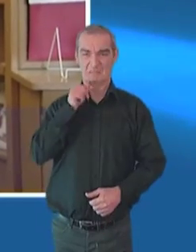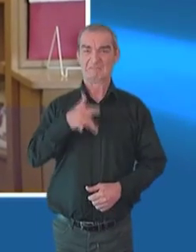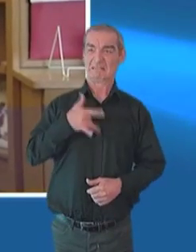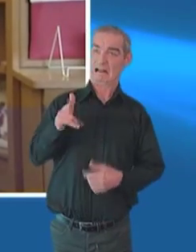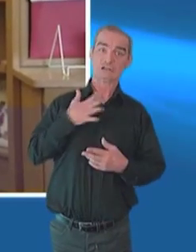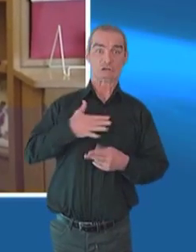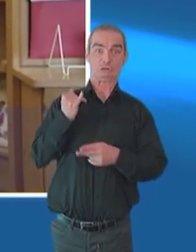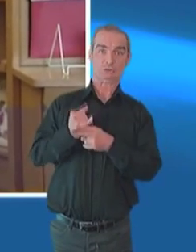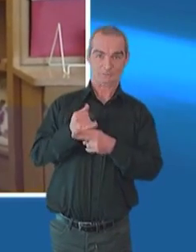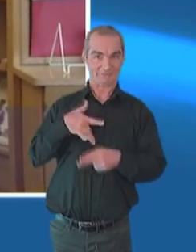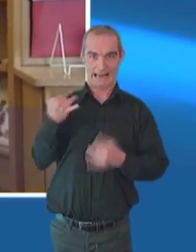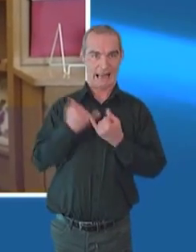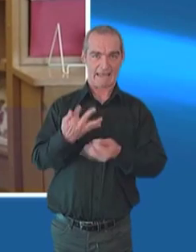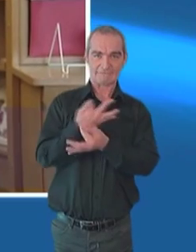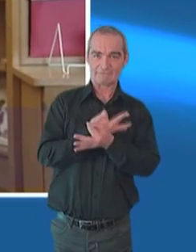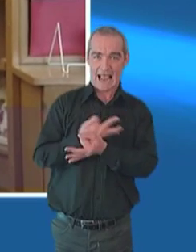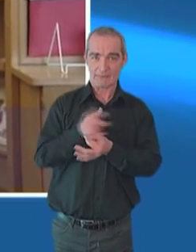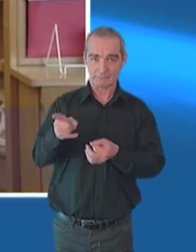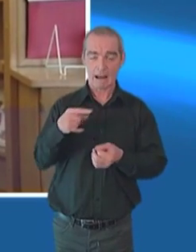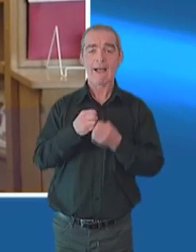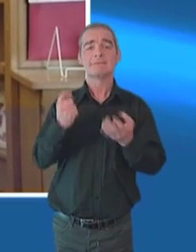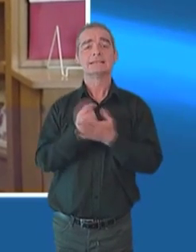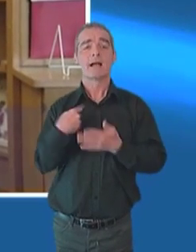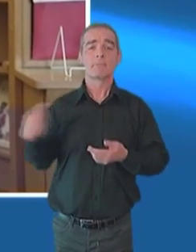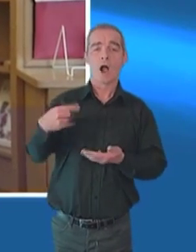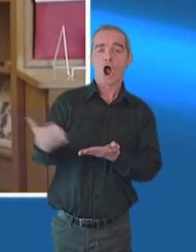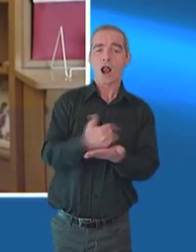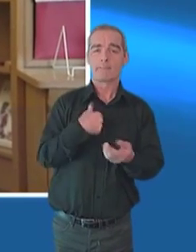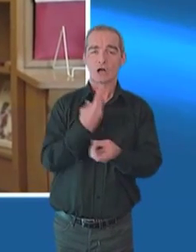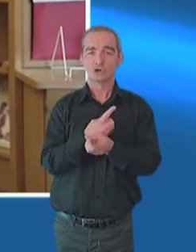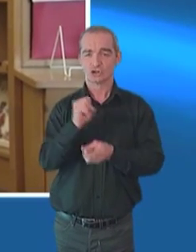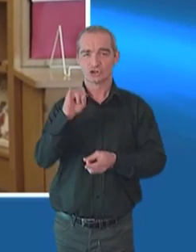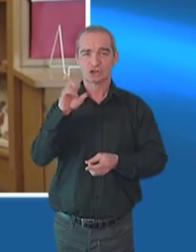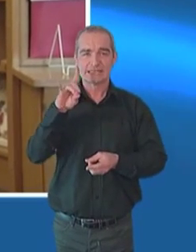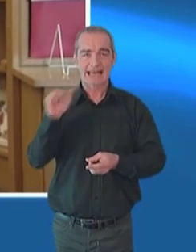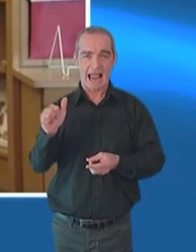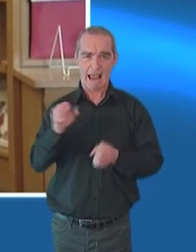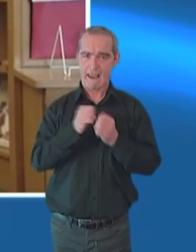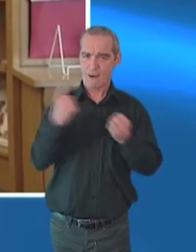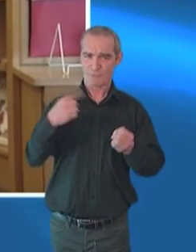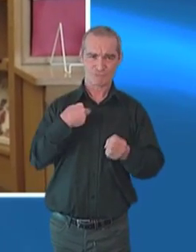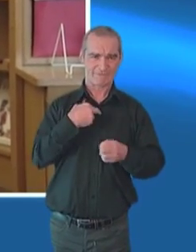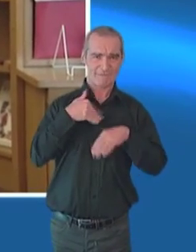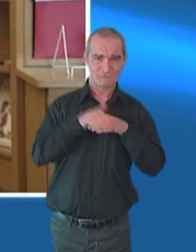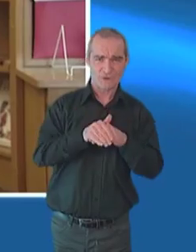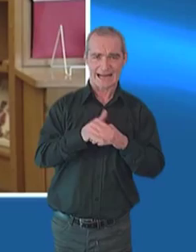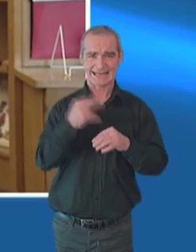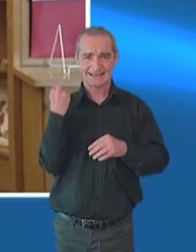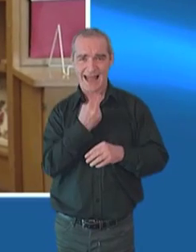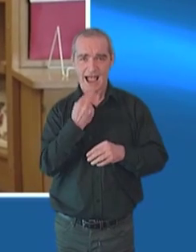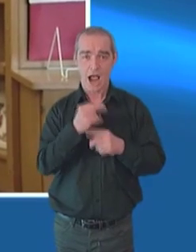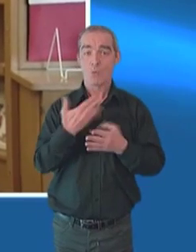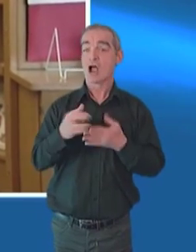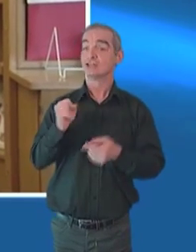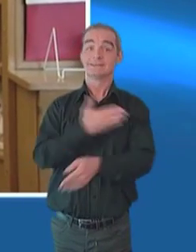it as a school. I describe it very much as a family. You know, they're very... Anytime I've come up to collect Sheikha, everyone is friendly, everyone is